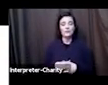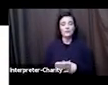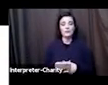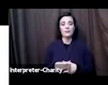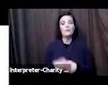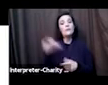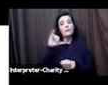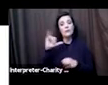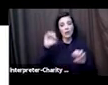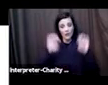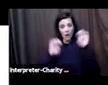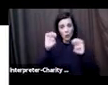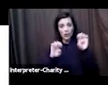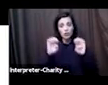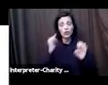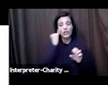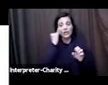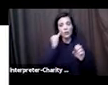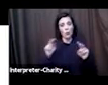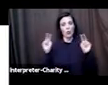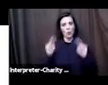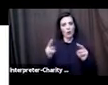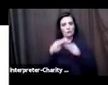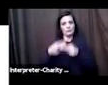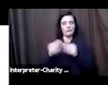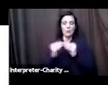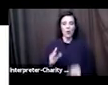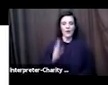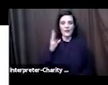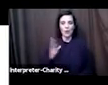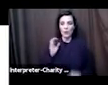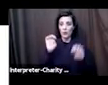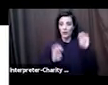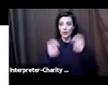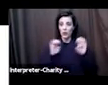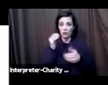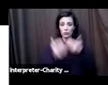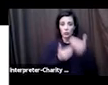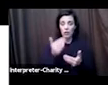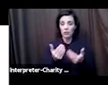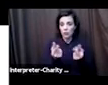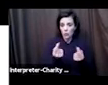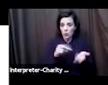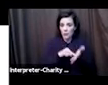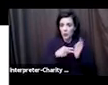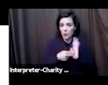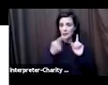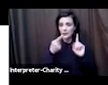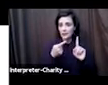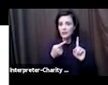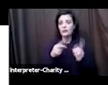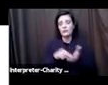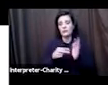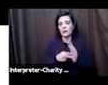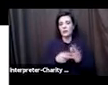the evaluation. So if we're looking at a more formal evaluation process, The purpose is really going to be to review the